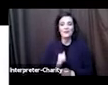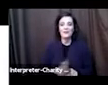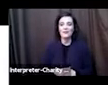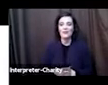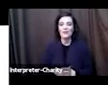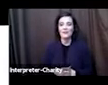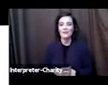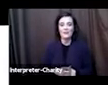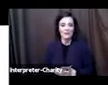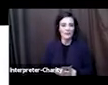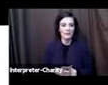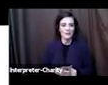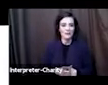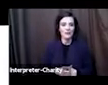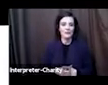So